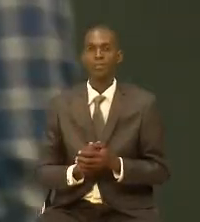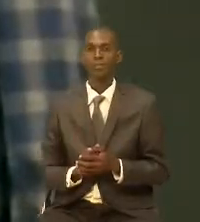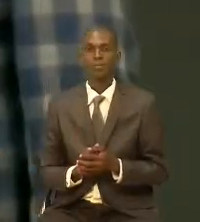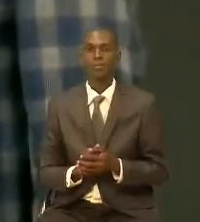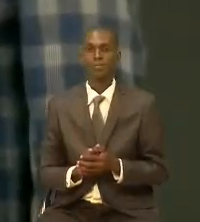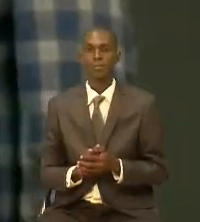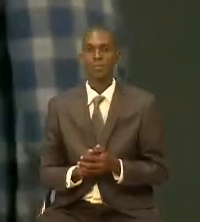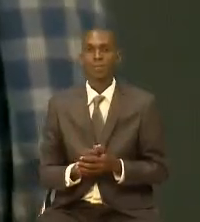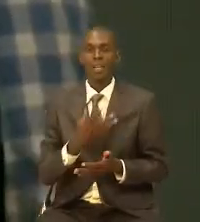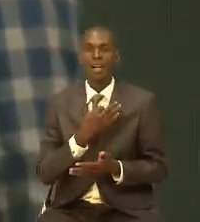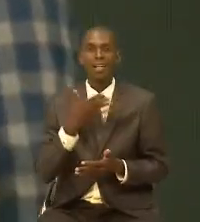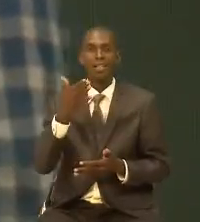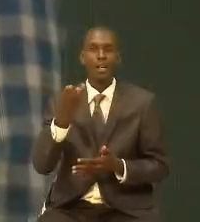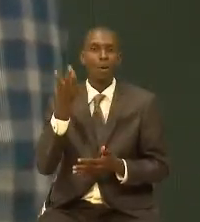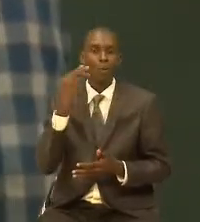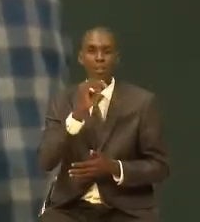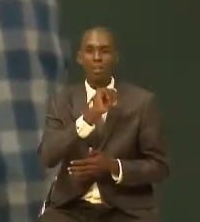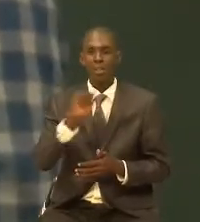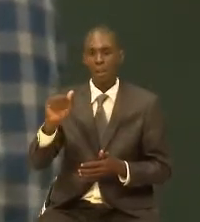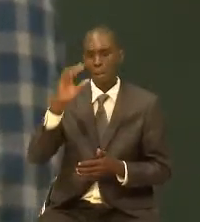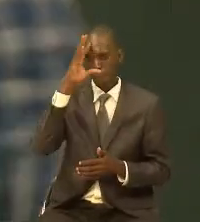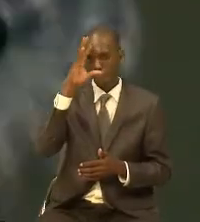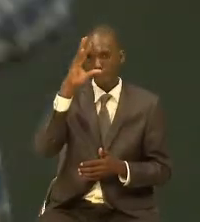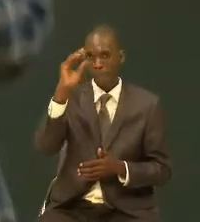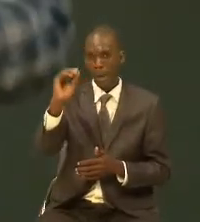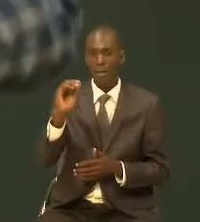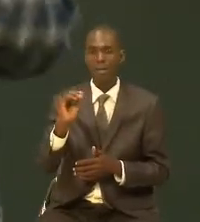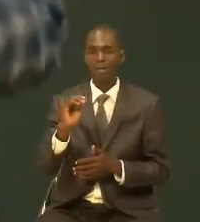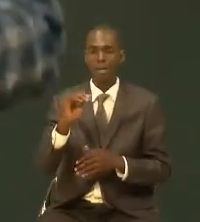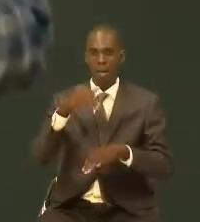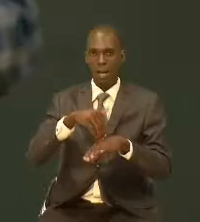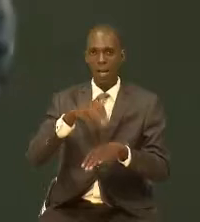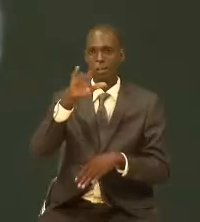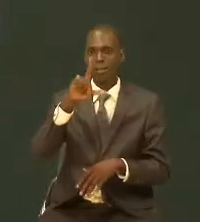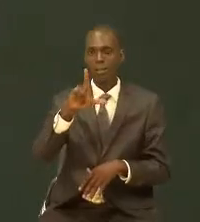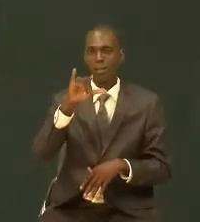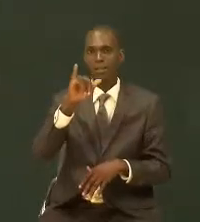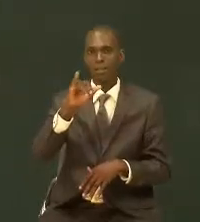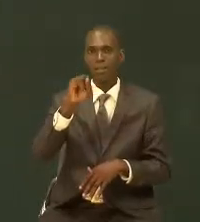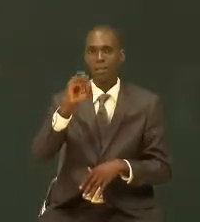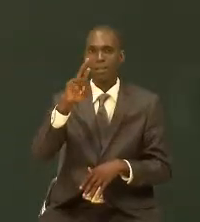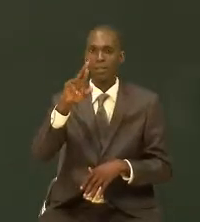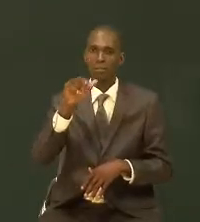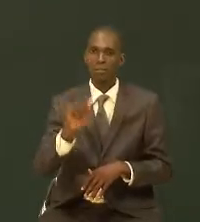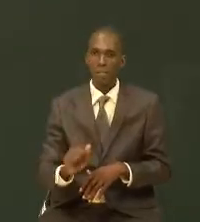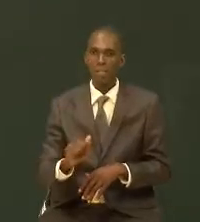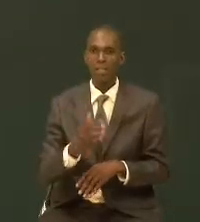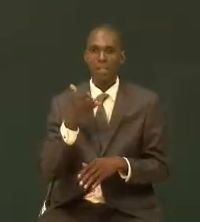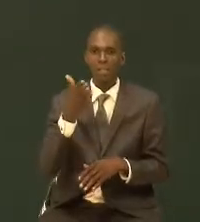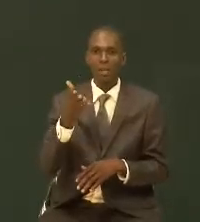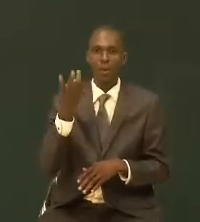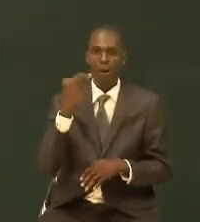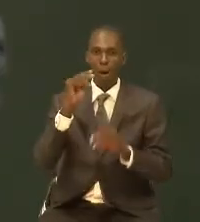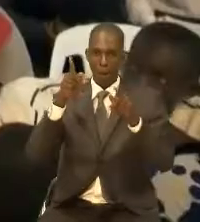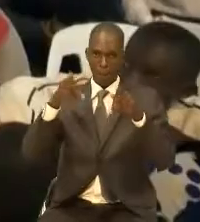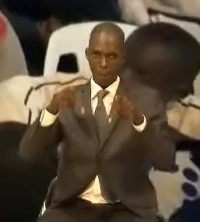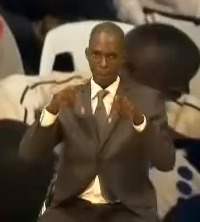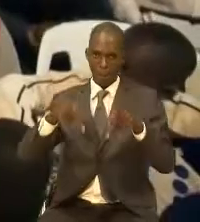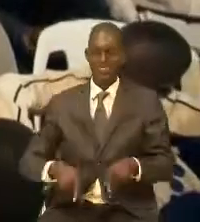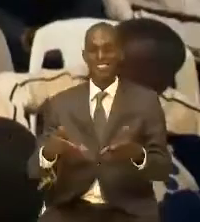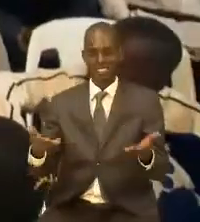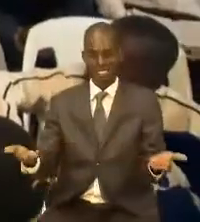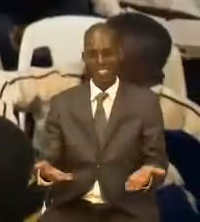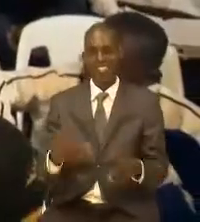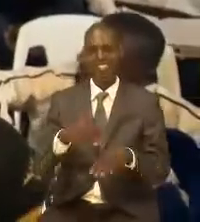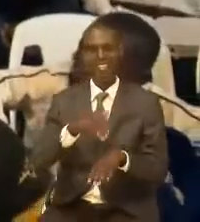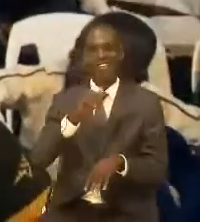was a certain man at least right and there is a certain person there background and there's a